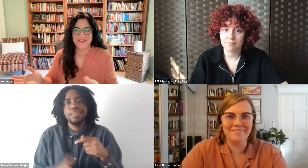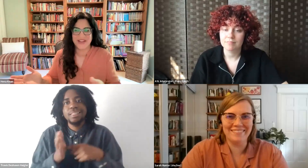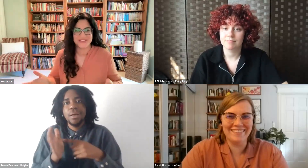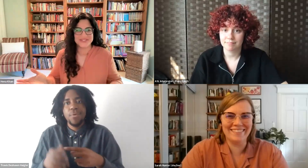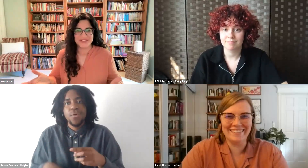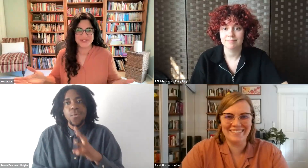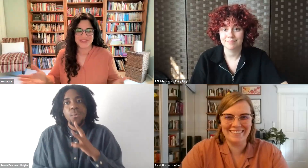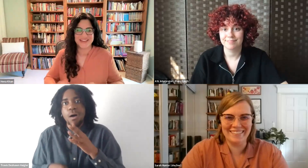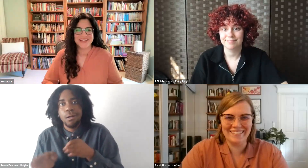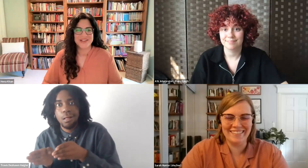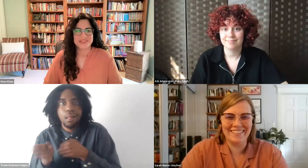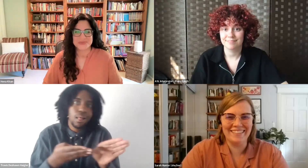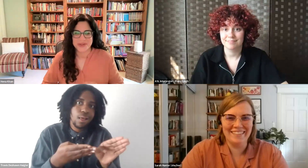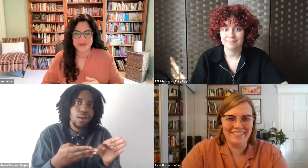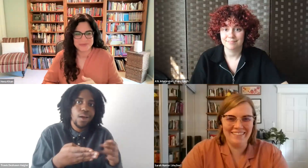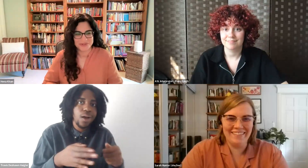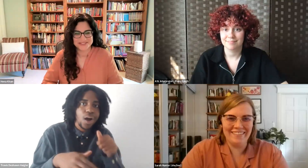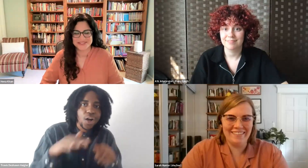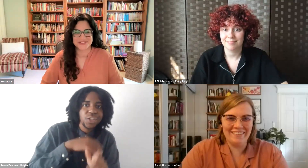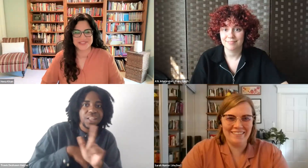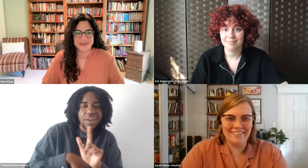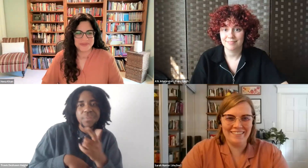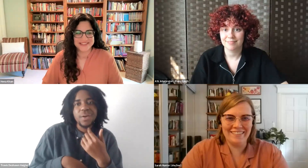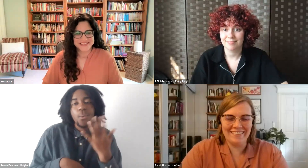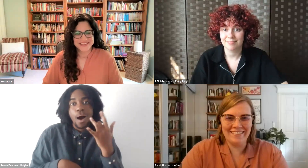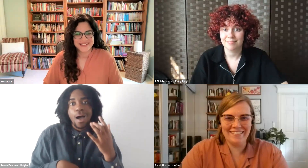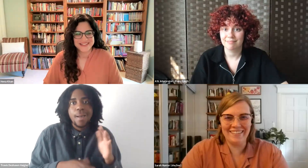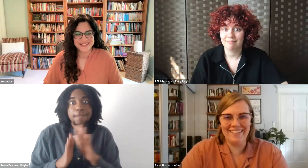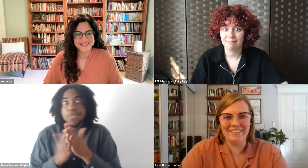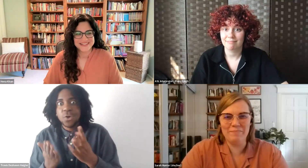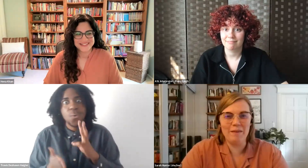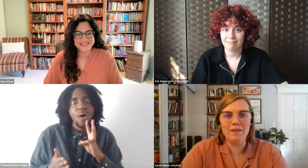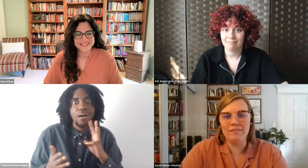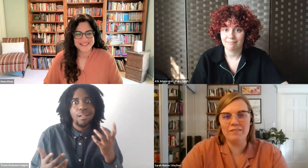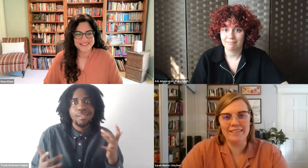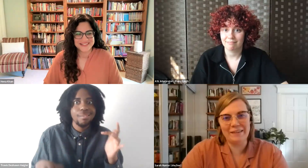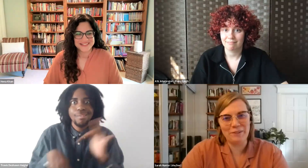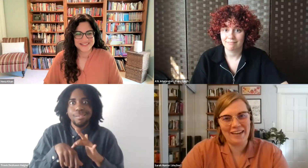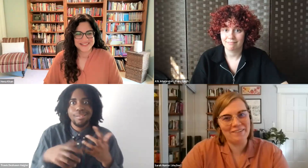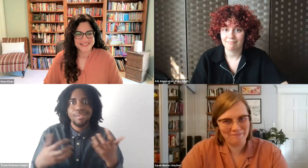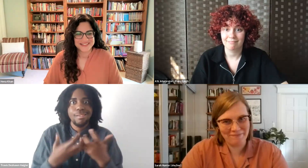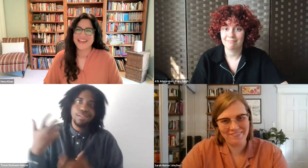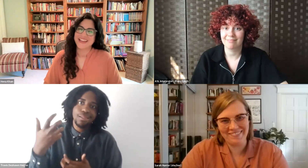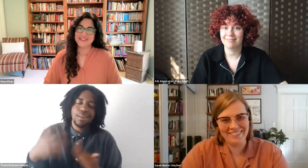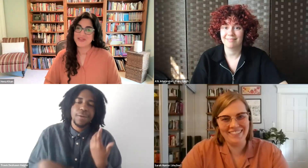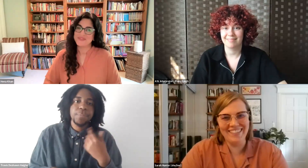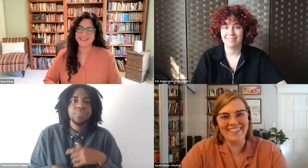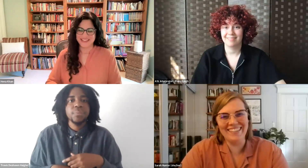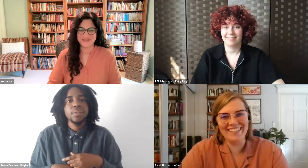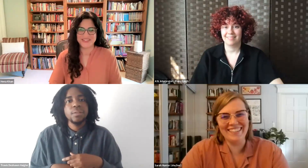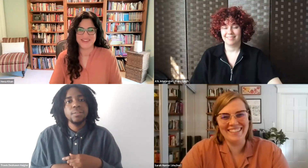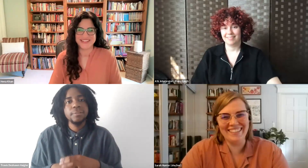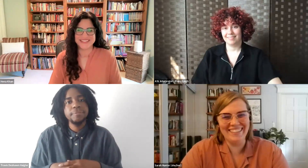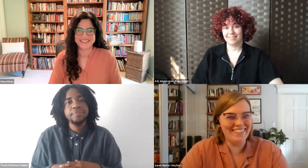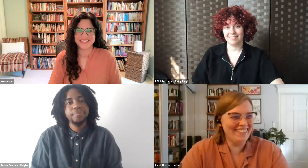it. You know, how do you do that? Because water and books certainly don't mix. Maybe you have to write a sequel now. Maybe,